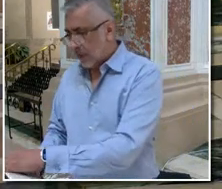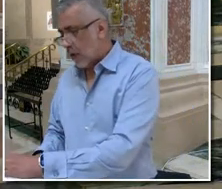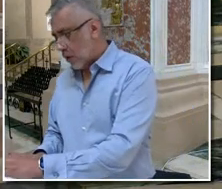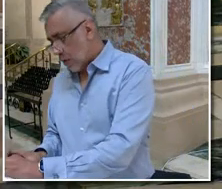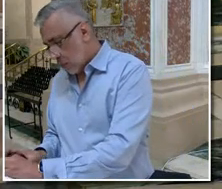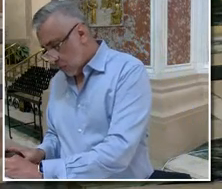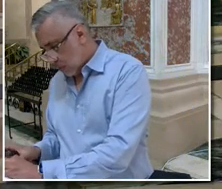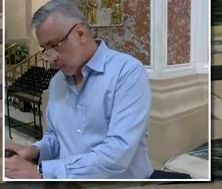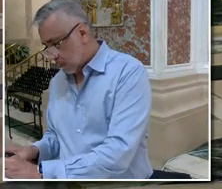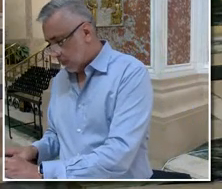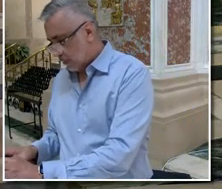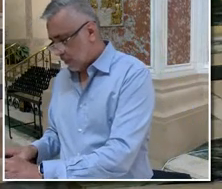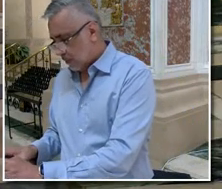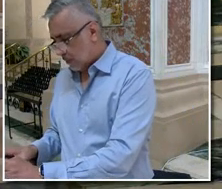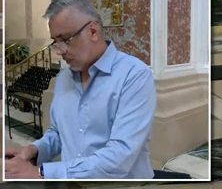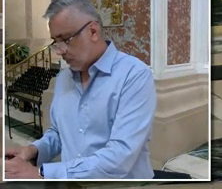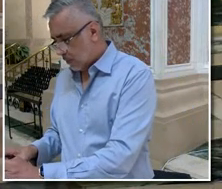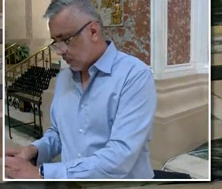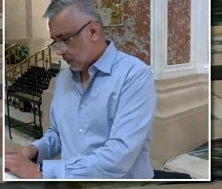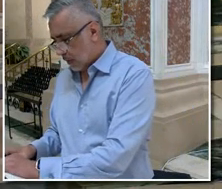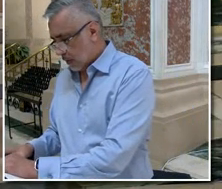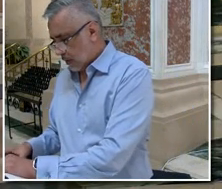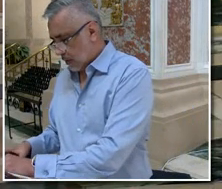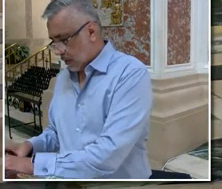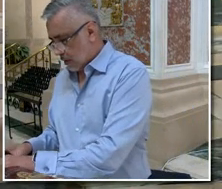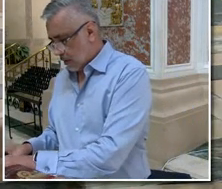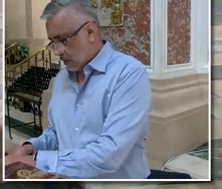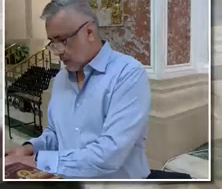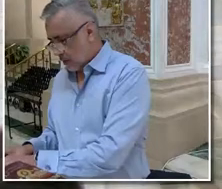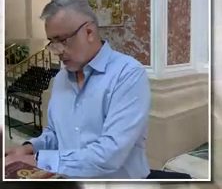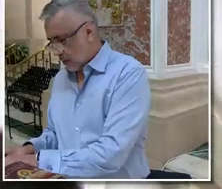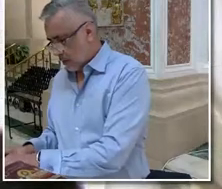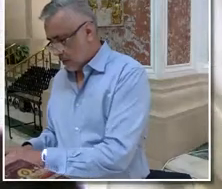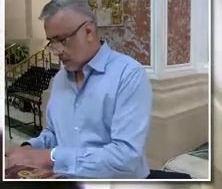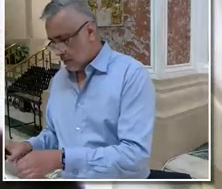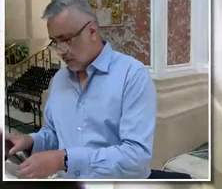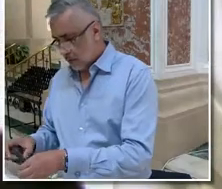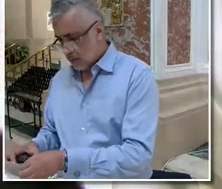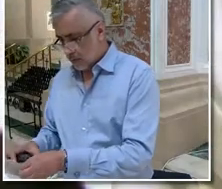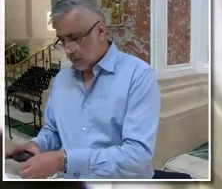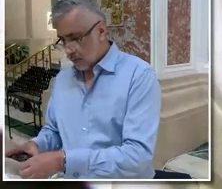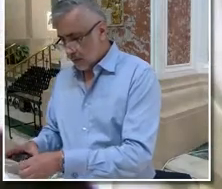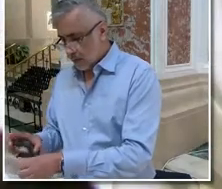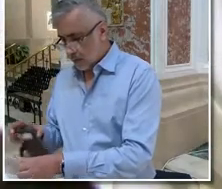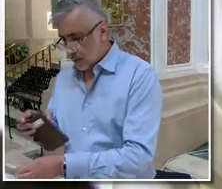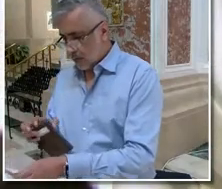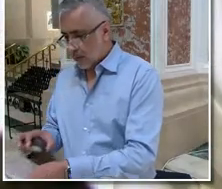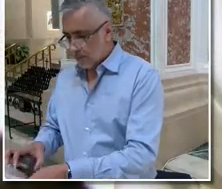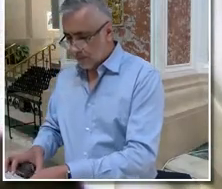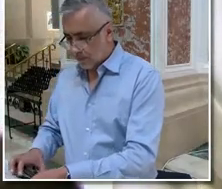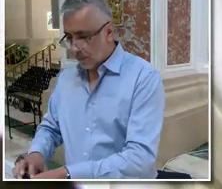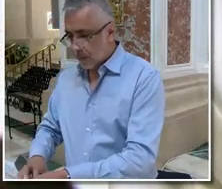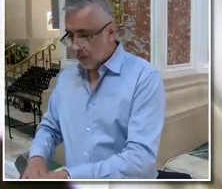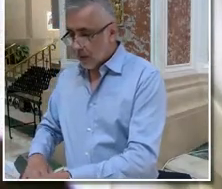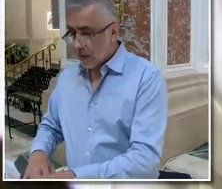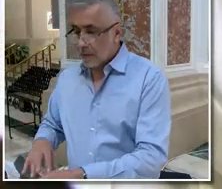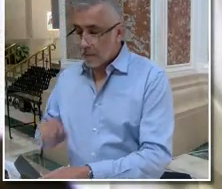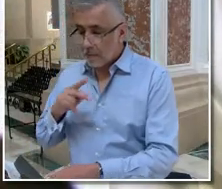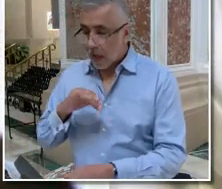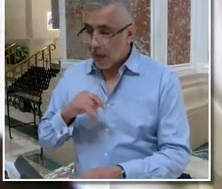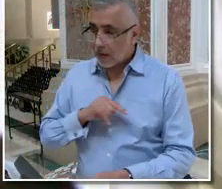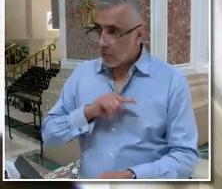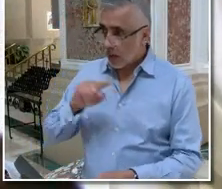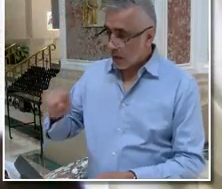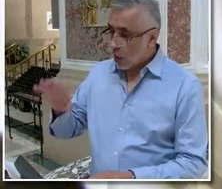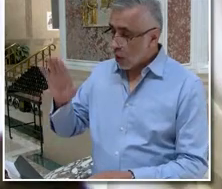more, Pilate went out and said to them, "Look, I am bringing him out to you, so that you may know